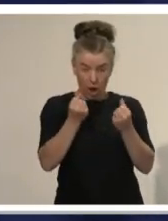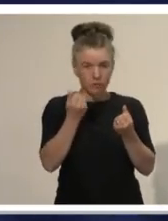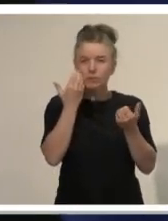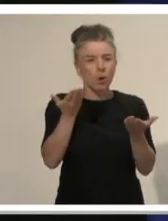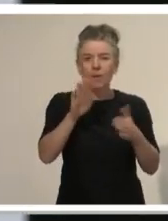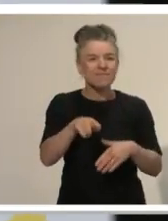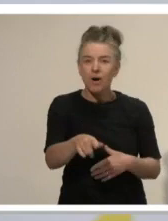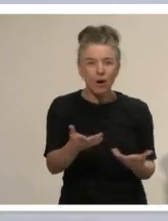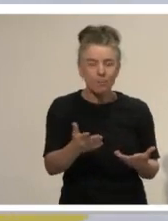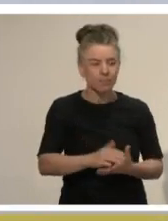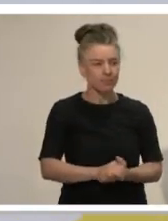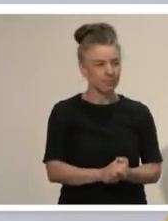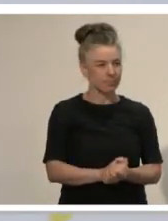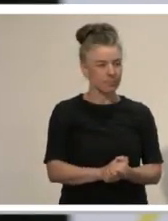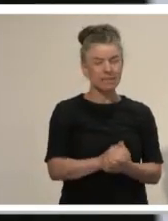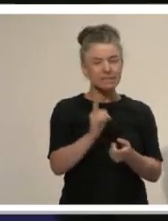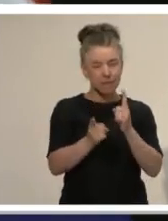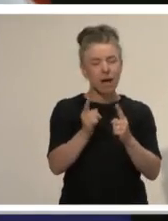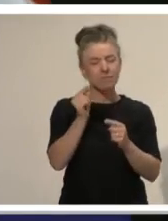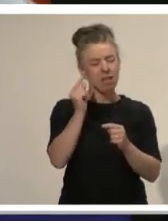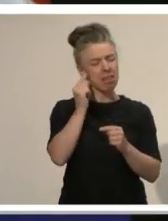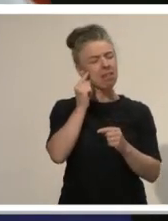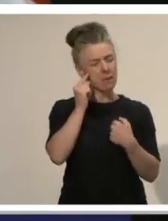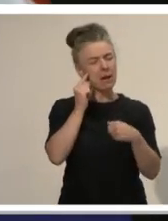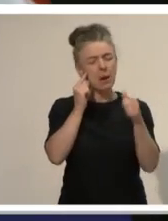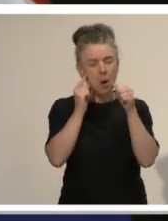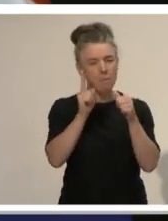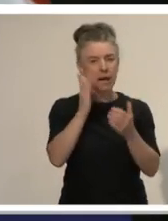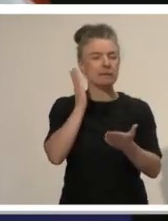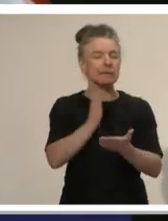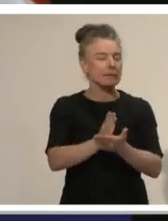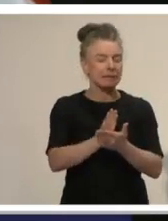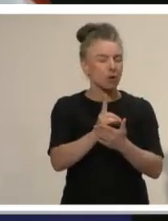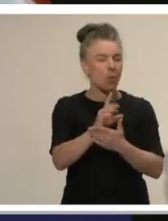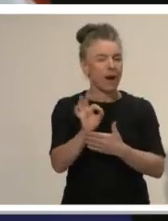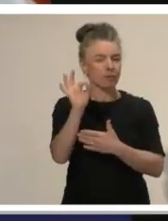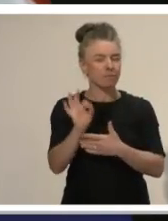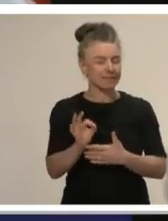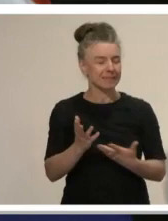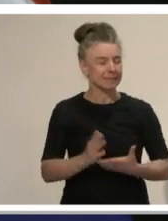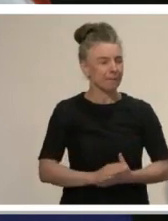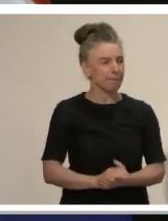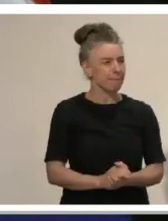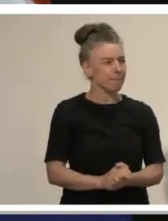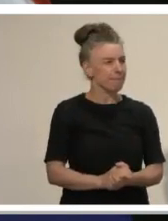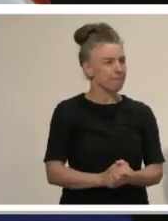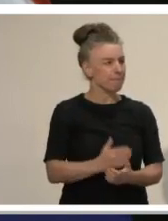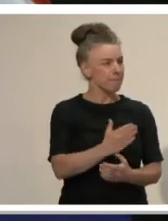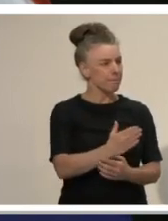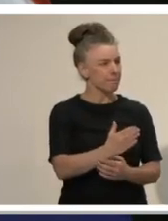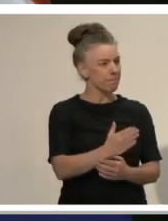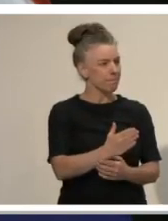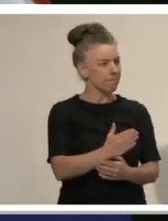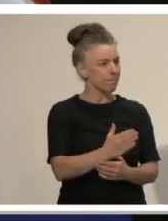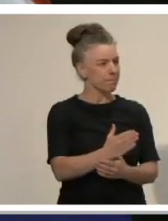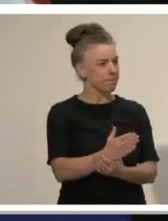get a hint of what may have happened, even if it's difficult to pinpoint precisely what has happened. Just a question for Dr. Bloomfield. Nice use of